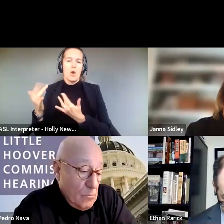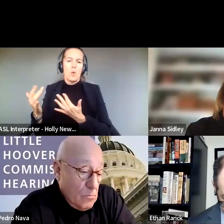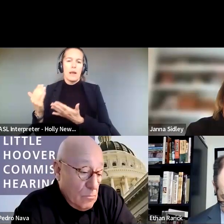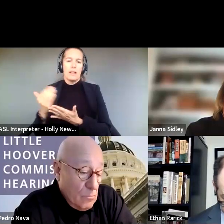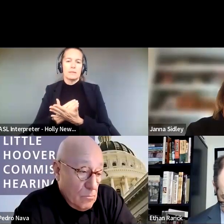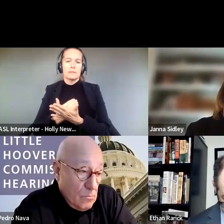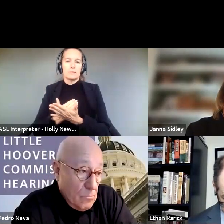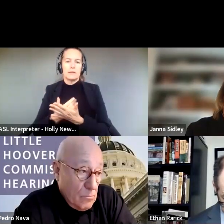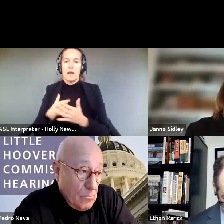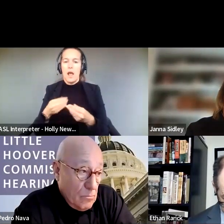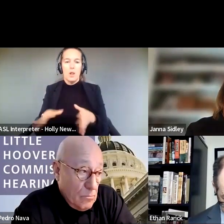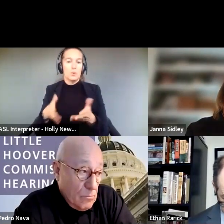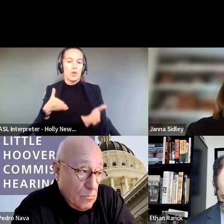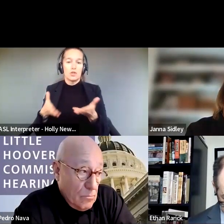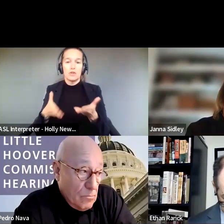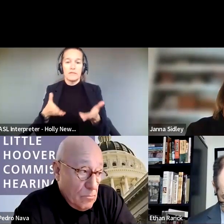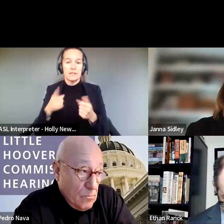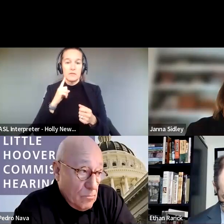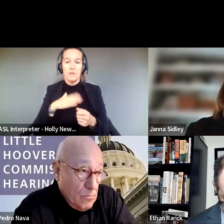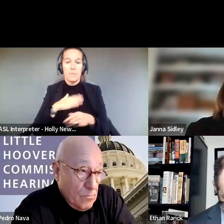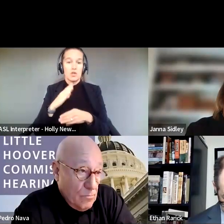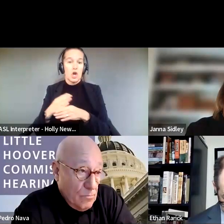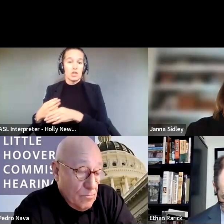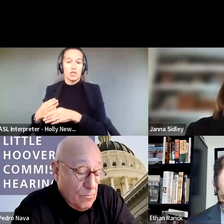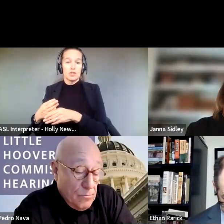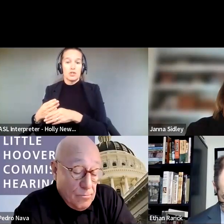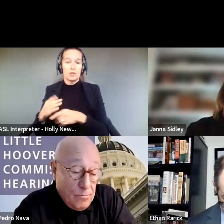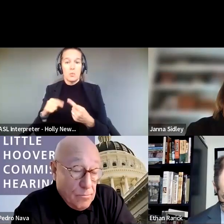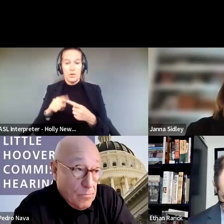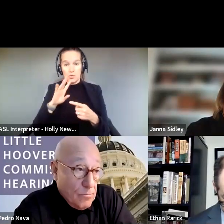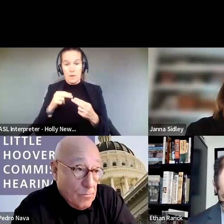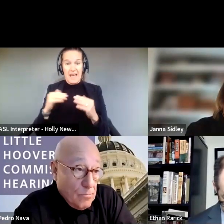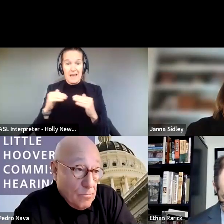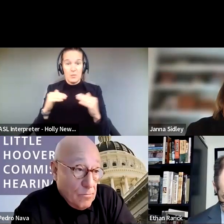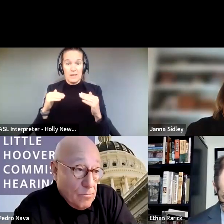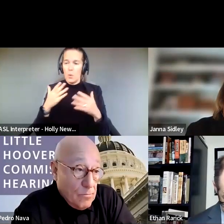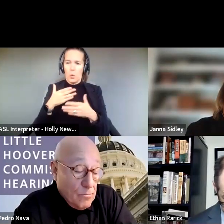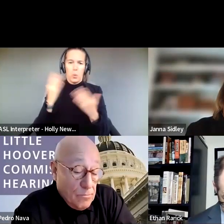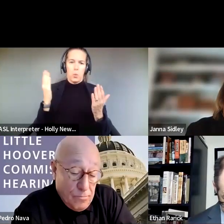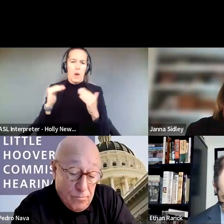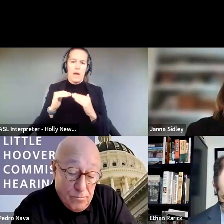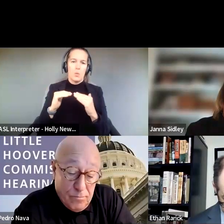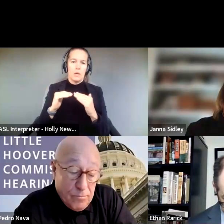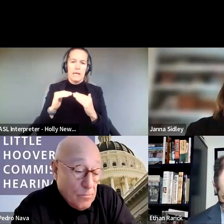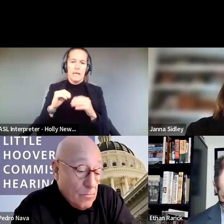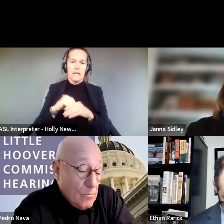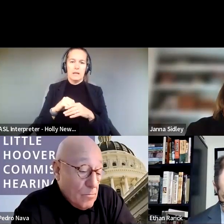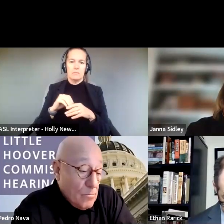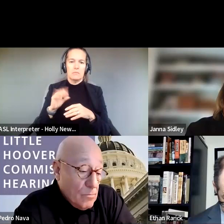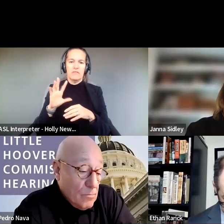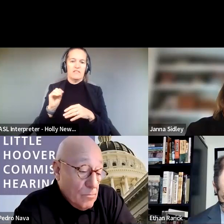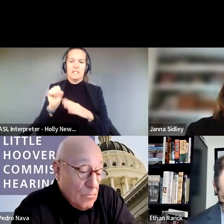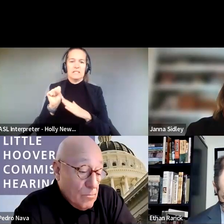I lose all services for my daughters. When you start talking equity, there's not equity among the 49 or the